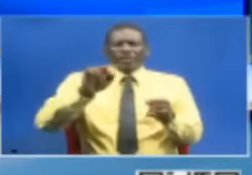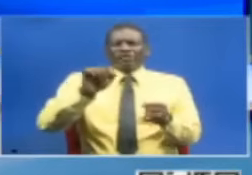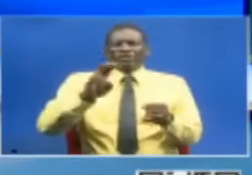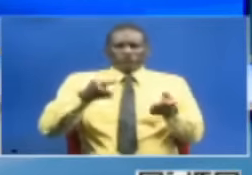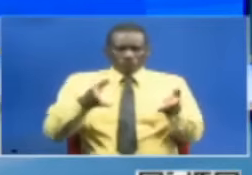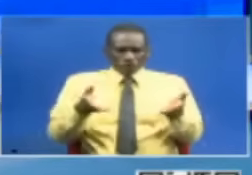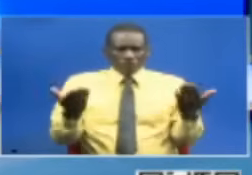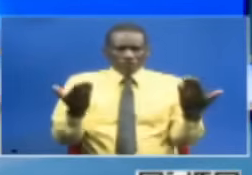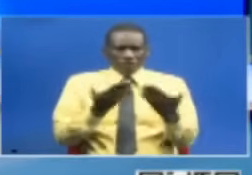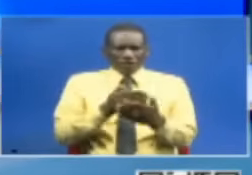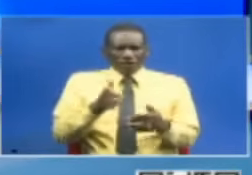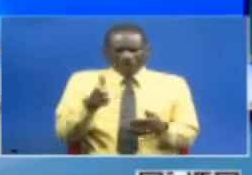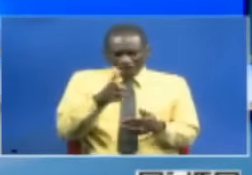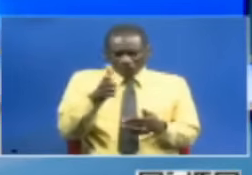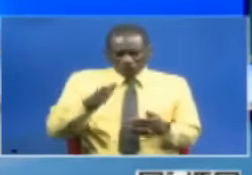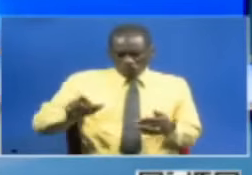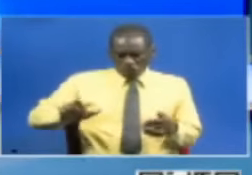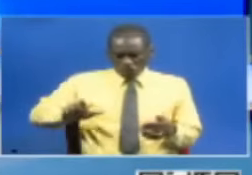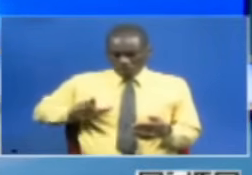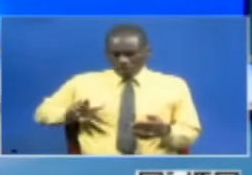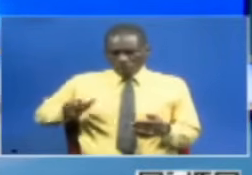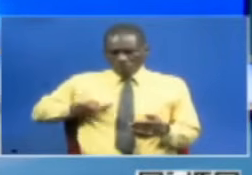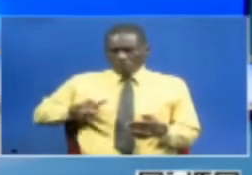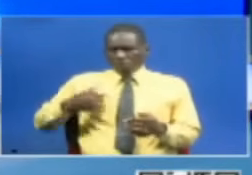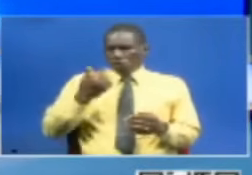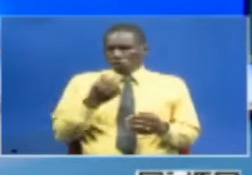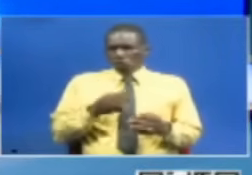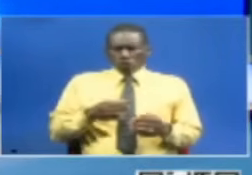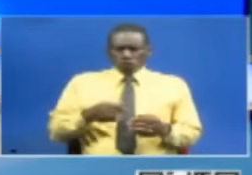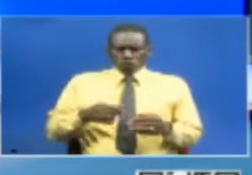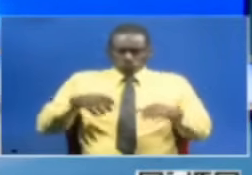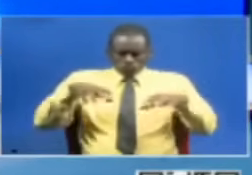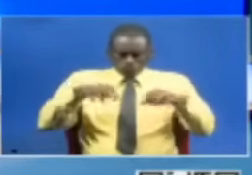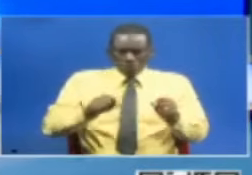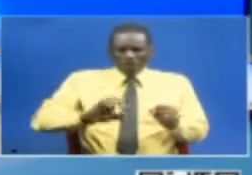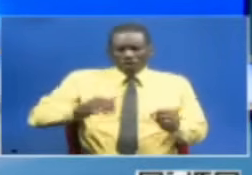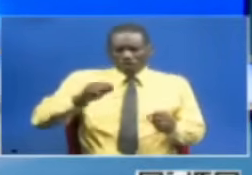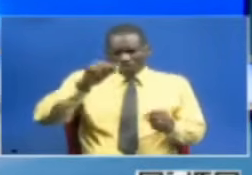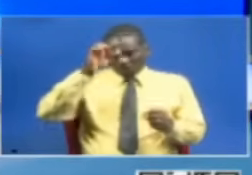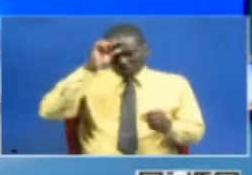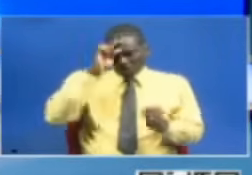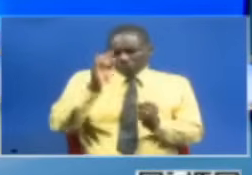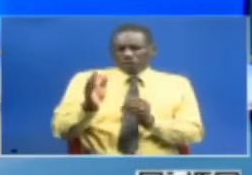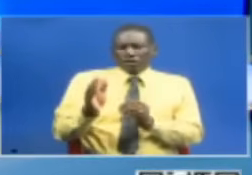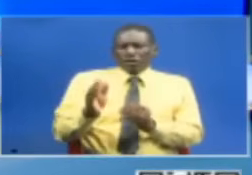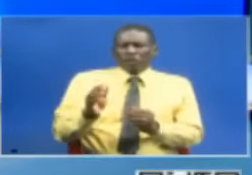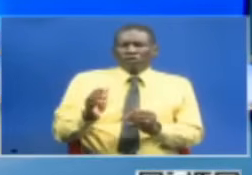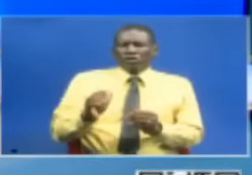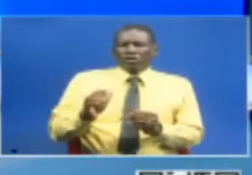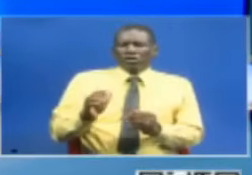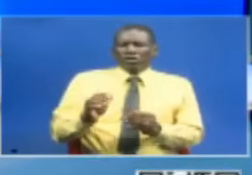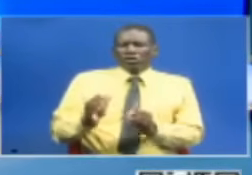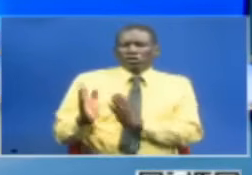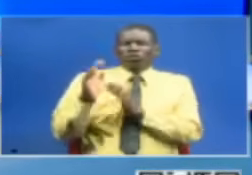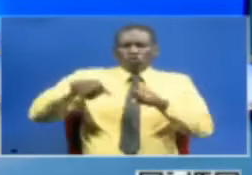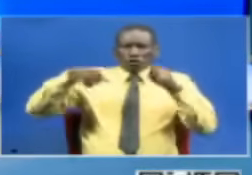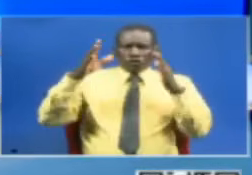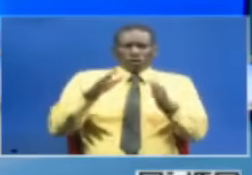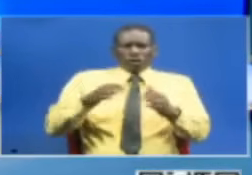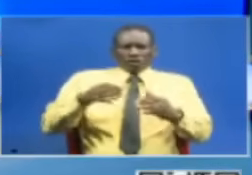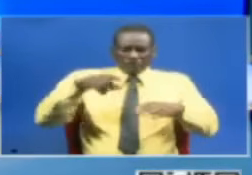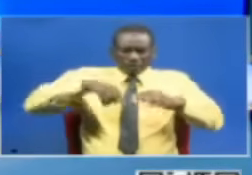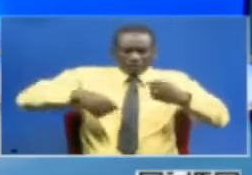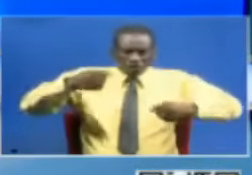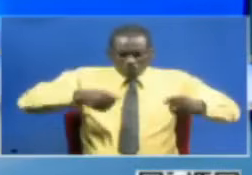A video clip of a lady who took a county government askari on what she termed as a ride after he got into her car has gone viral on